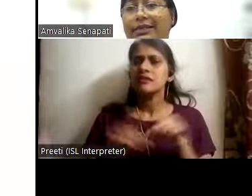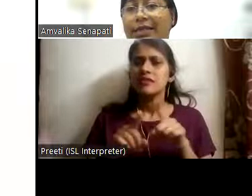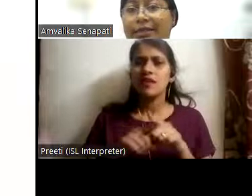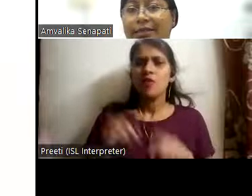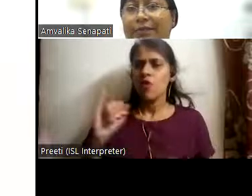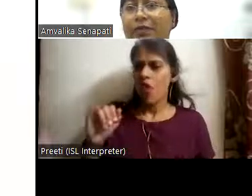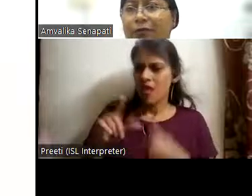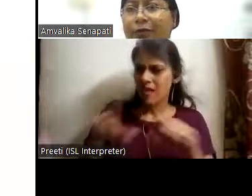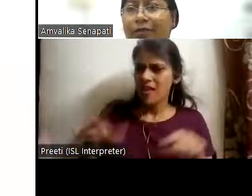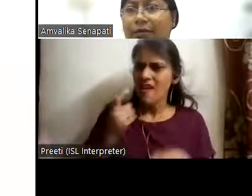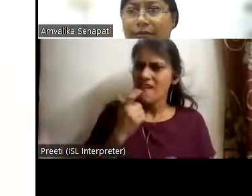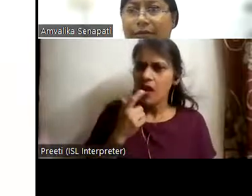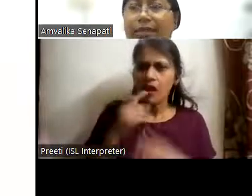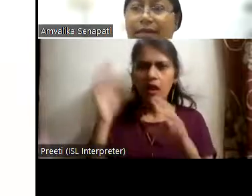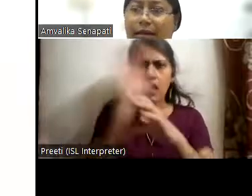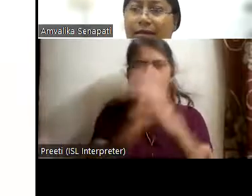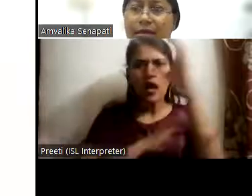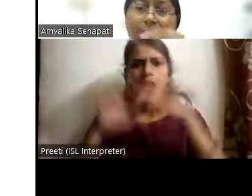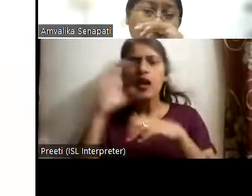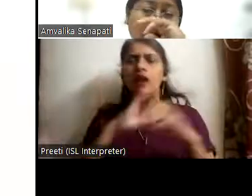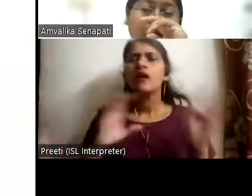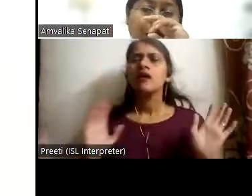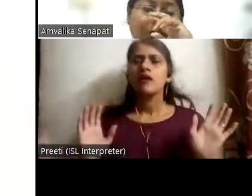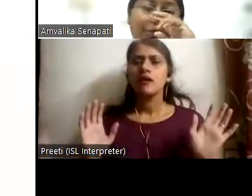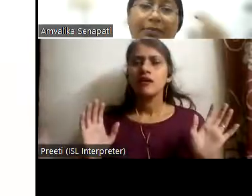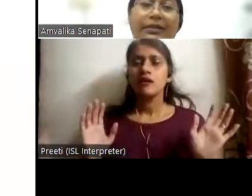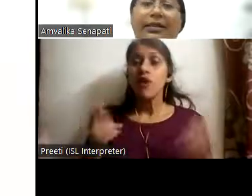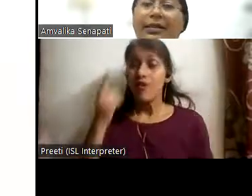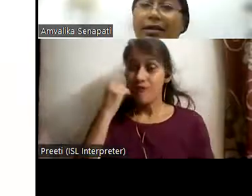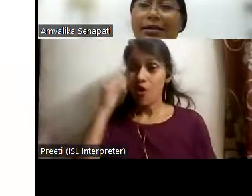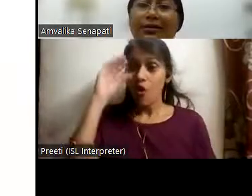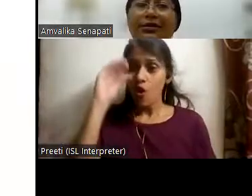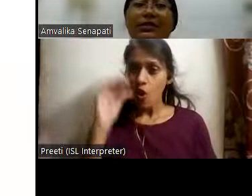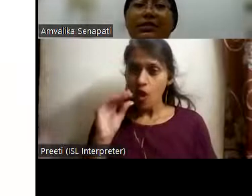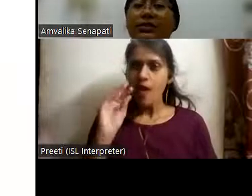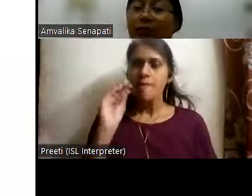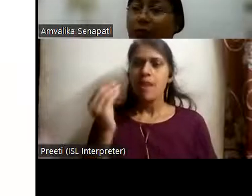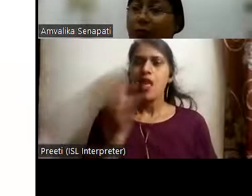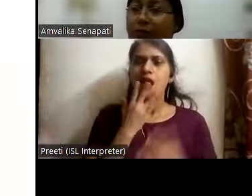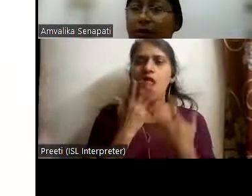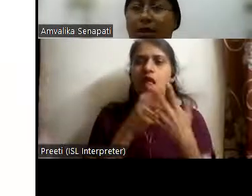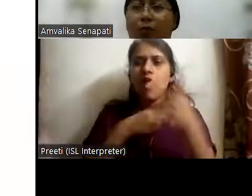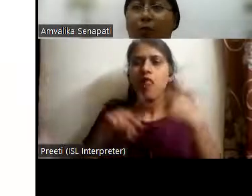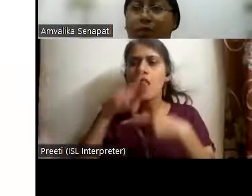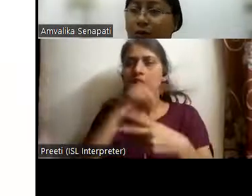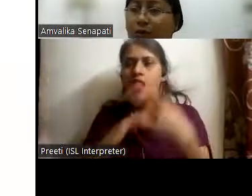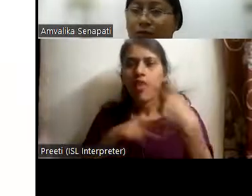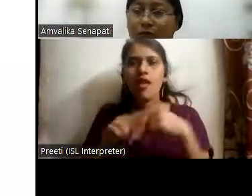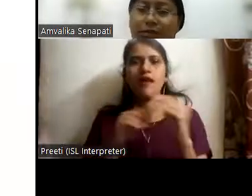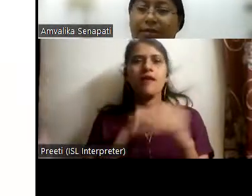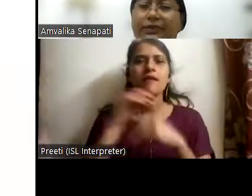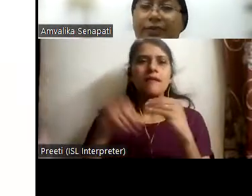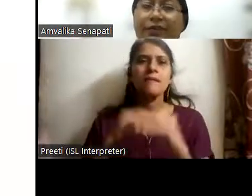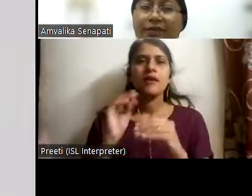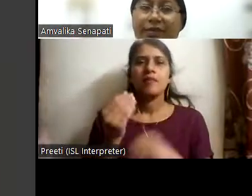in understanding the depth of where the things are. So for low vision people, clear color contrast in switchboards, within the